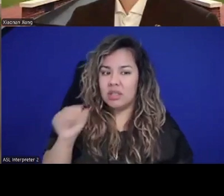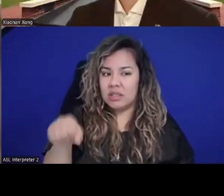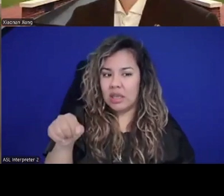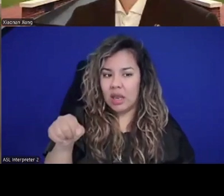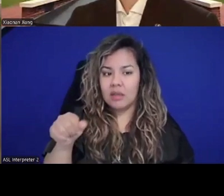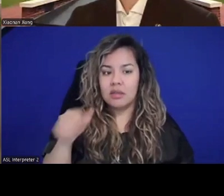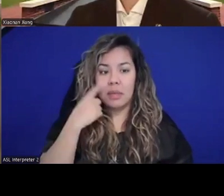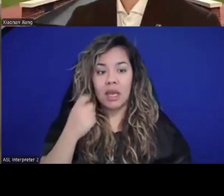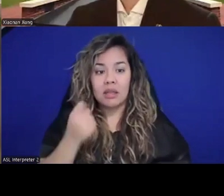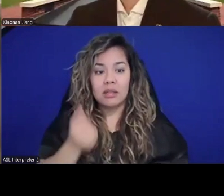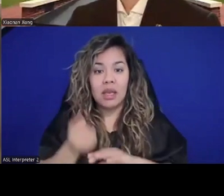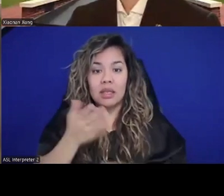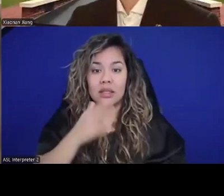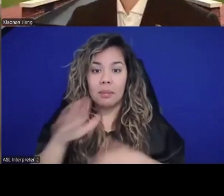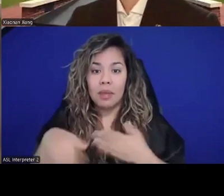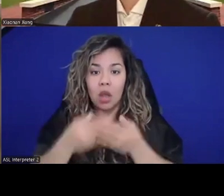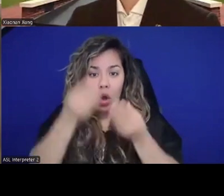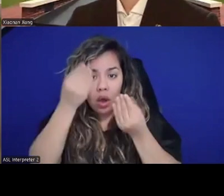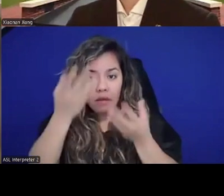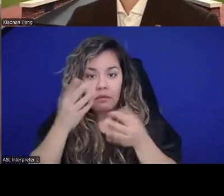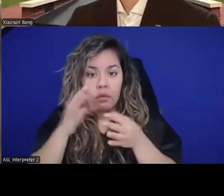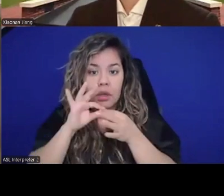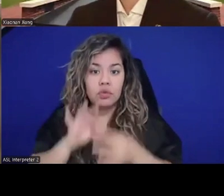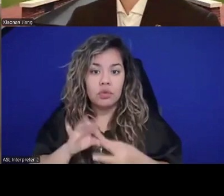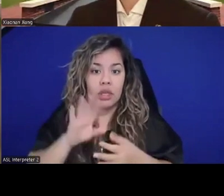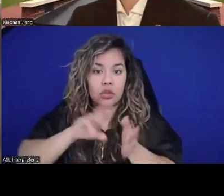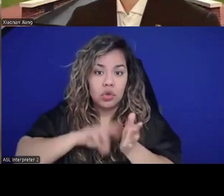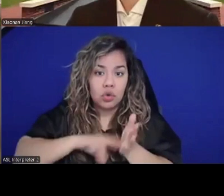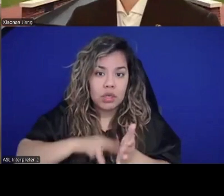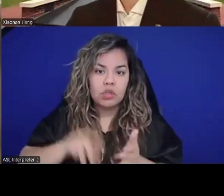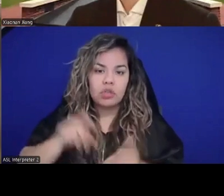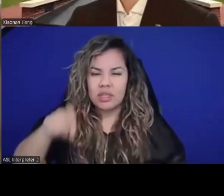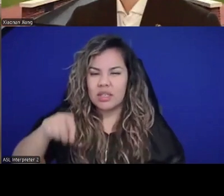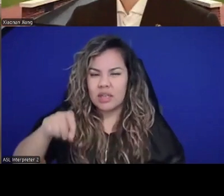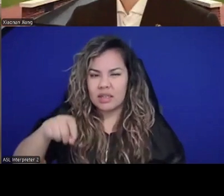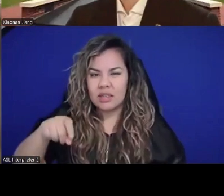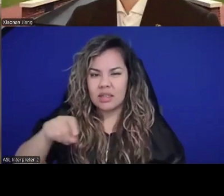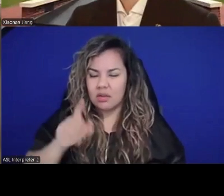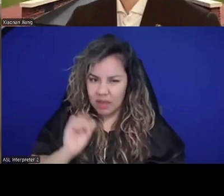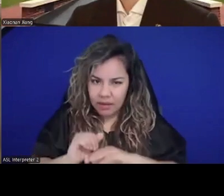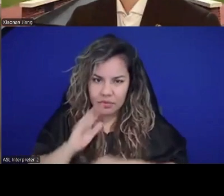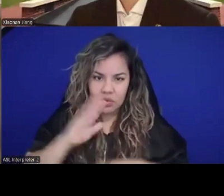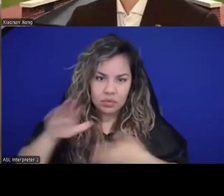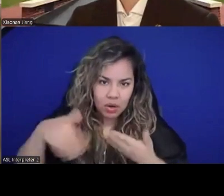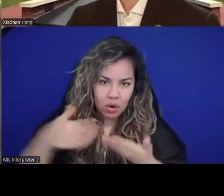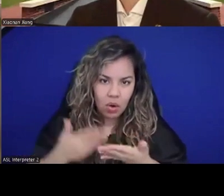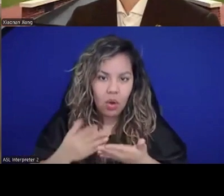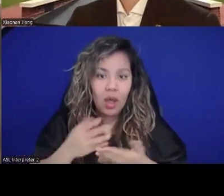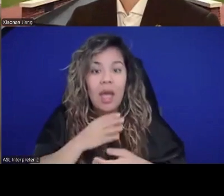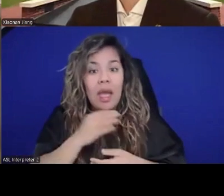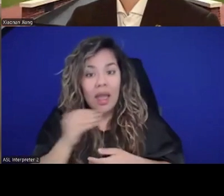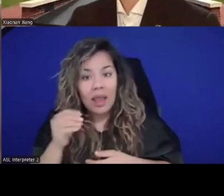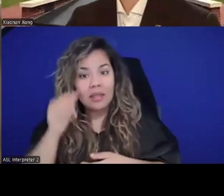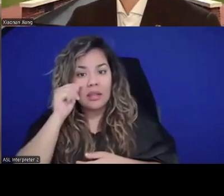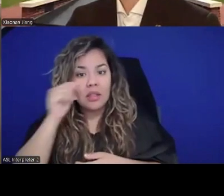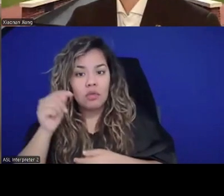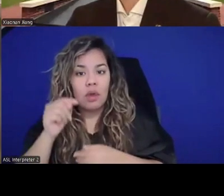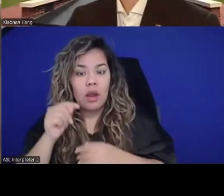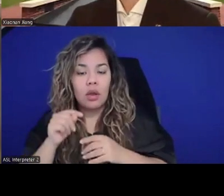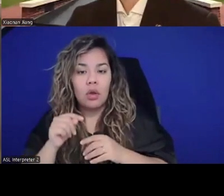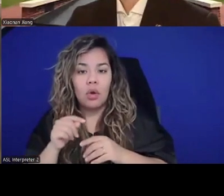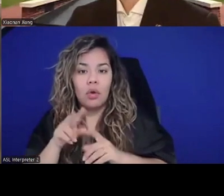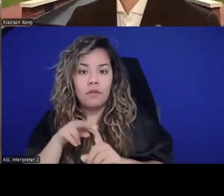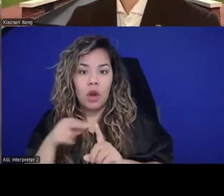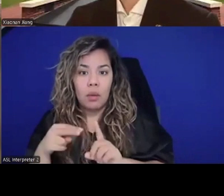information on your research is necessary, and the theoretical framework should